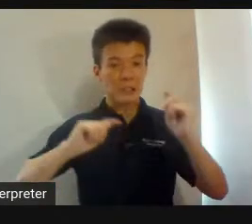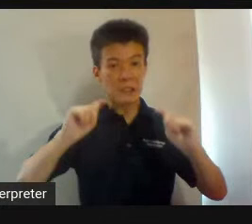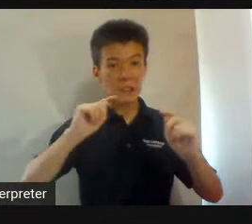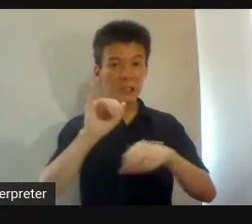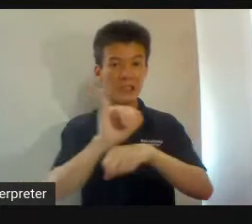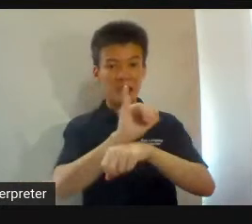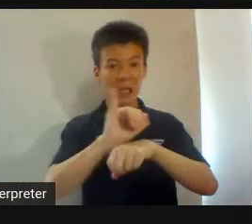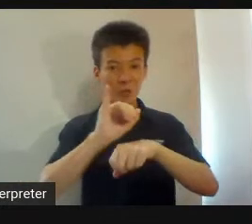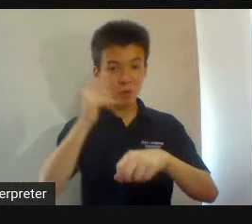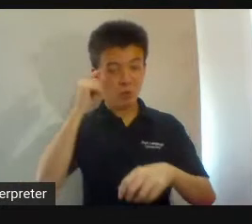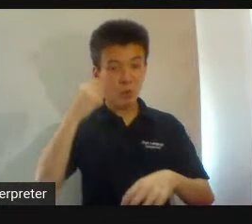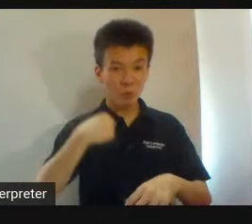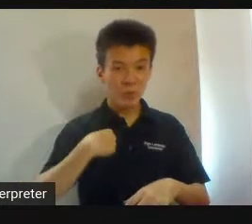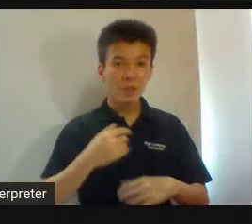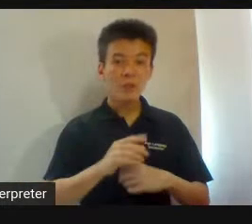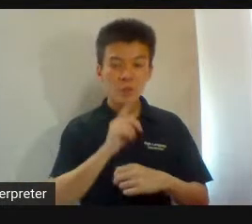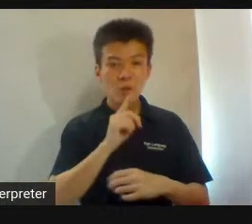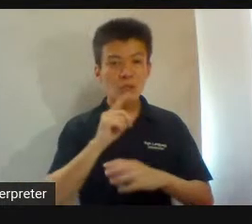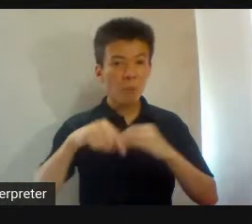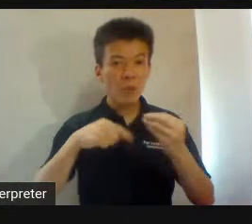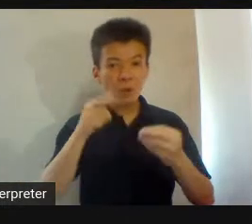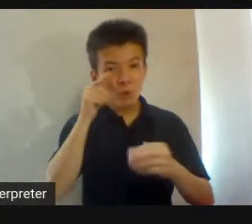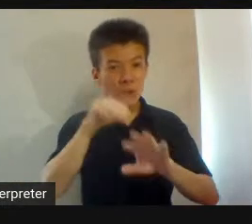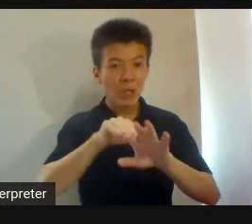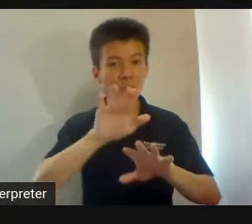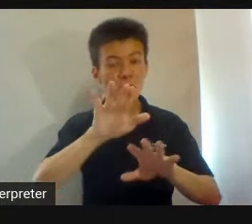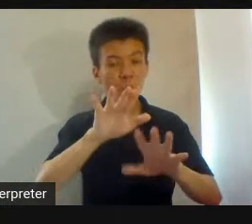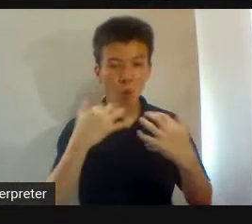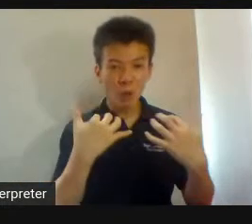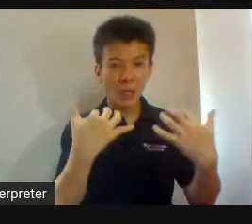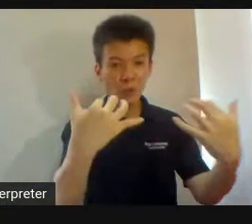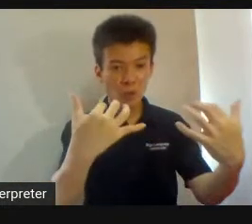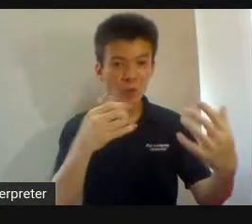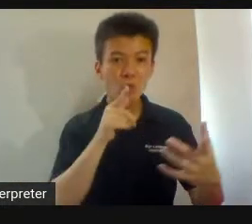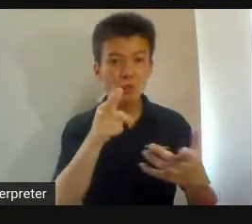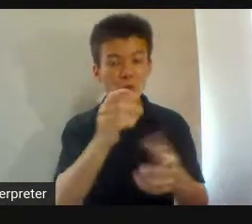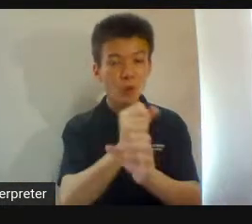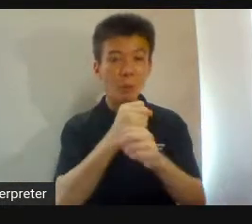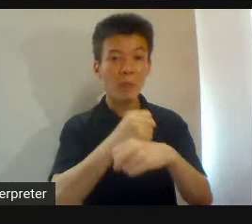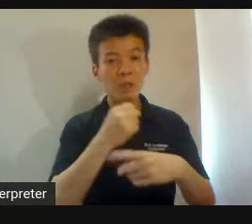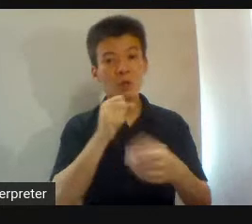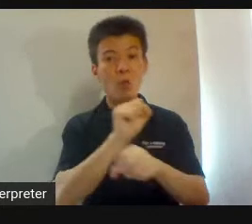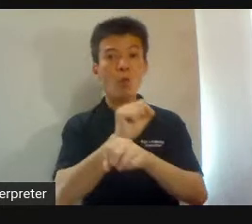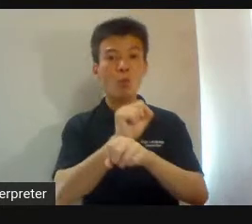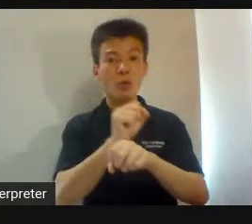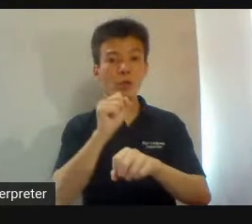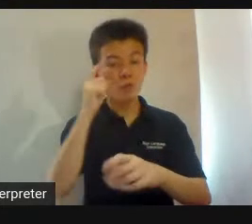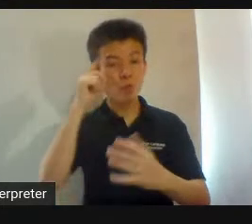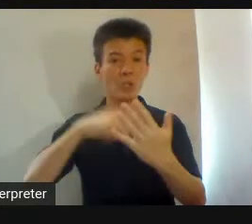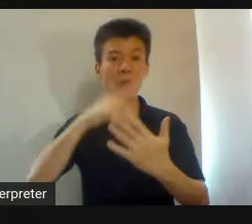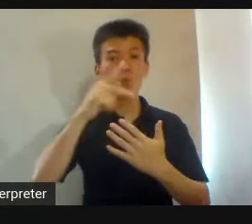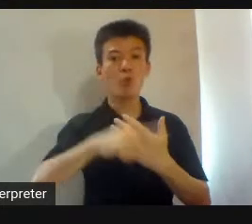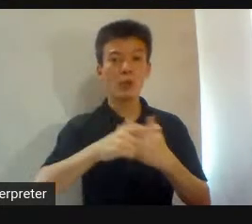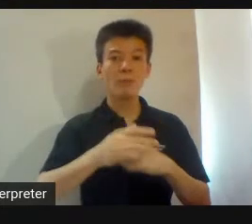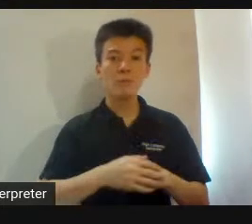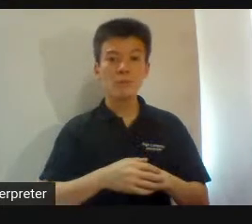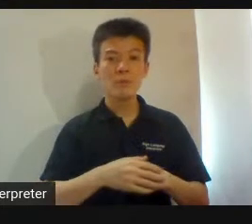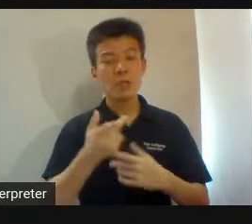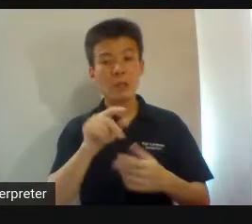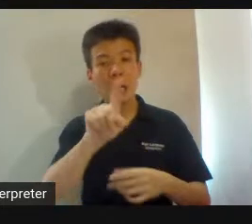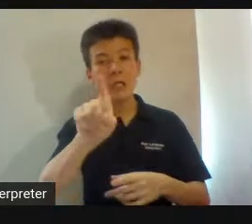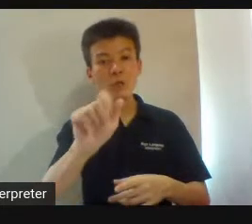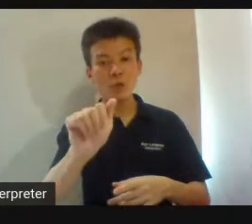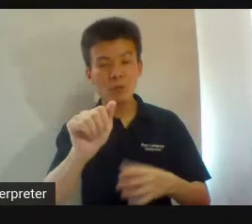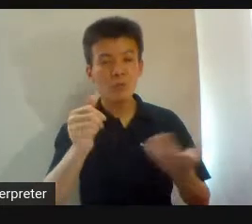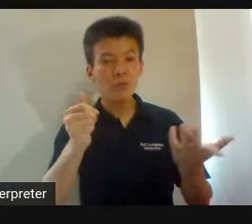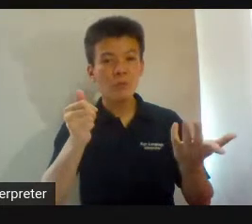and for me, really, it's about looking at your audience and who you're making work for and programmes for, and asking yourself